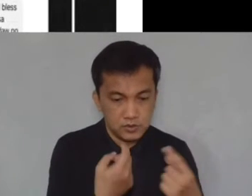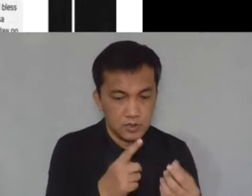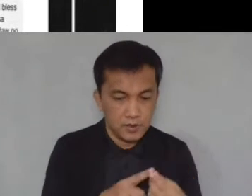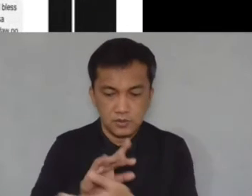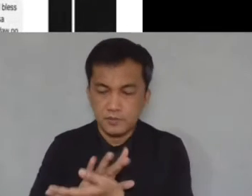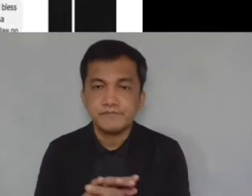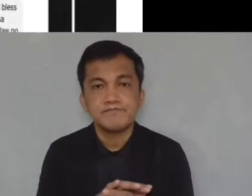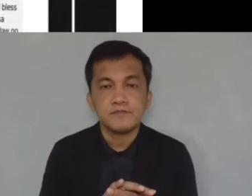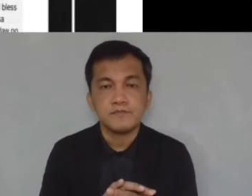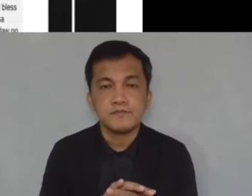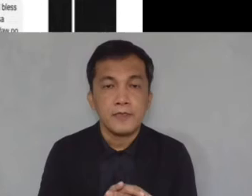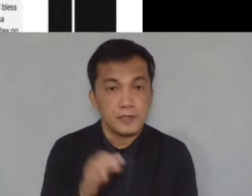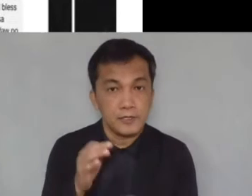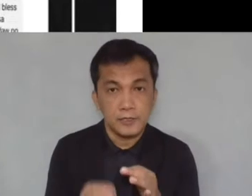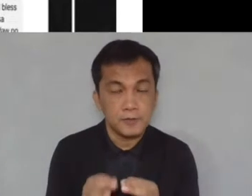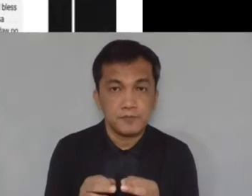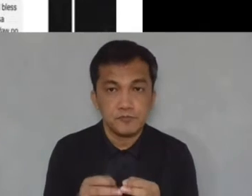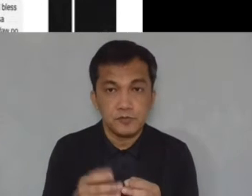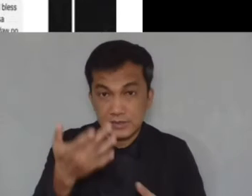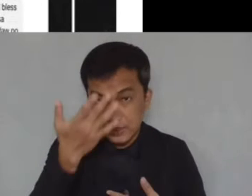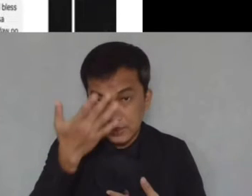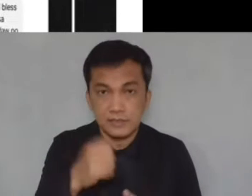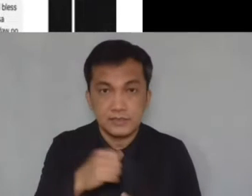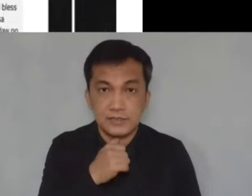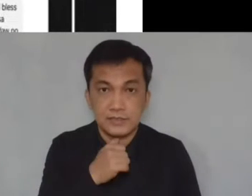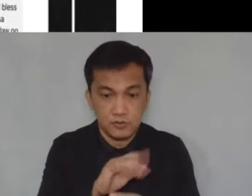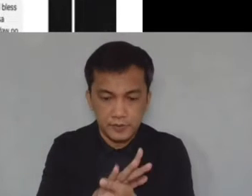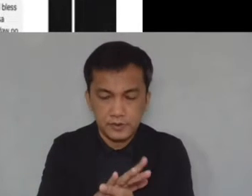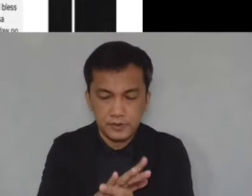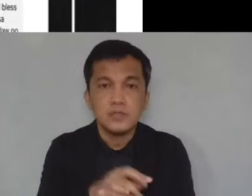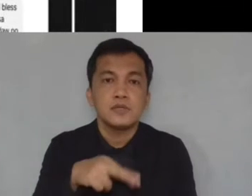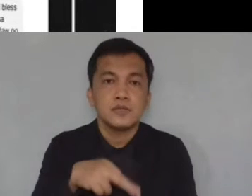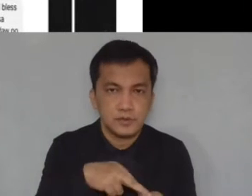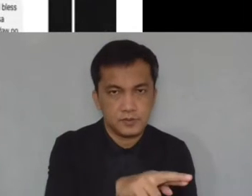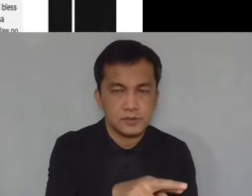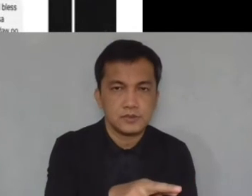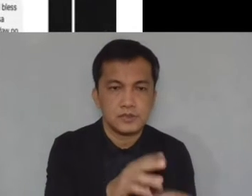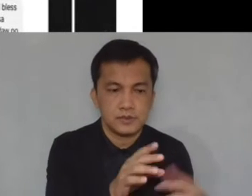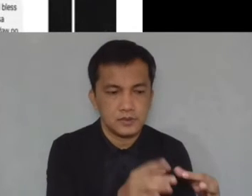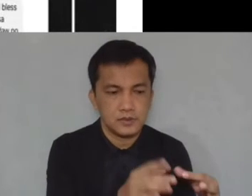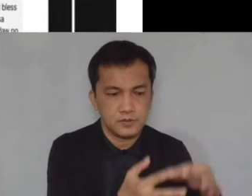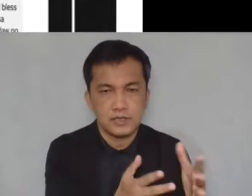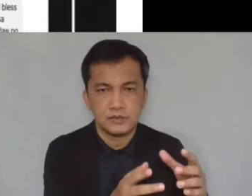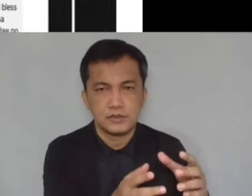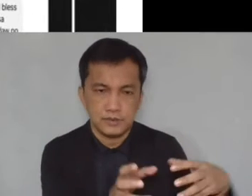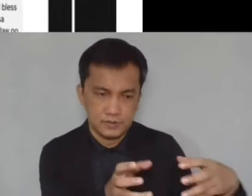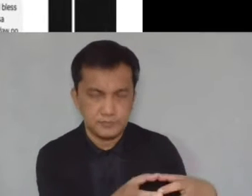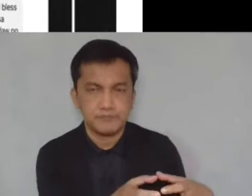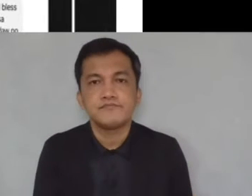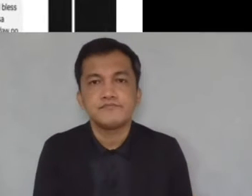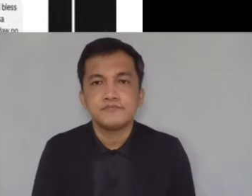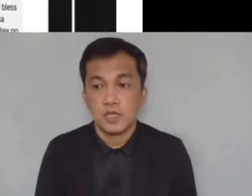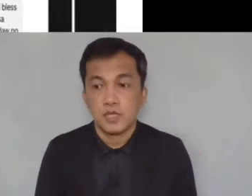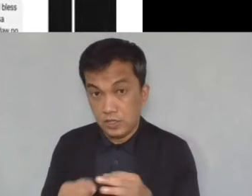If their symptoms are not COVID, they will be referred to a specialist in our group.